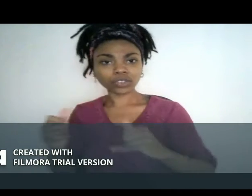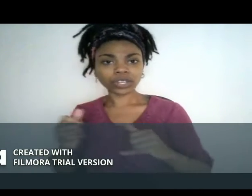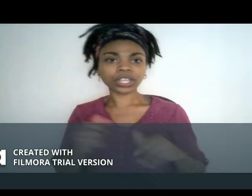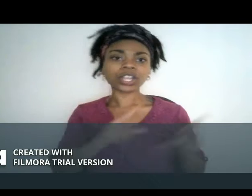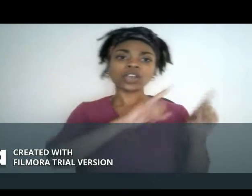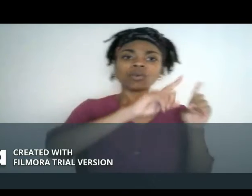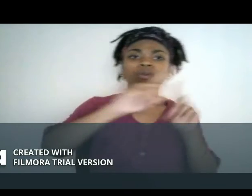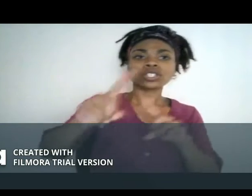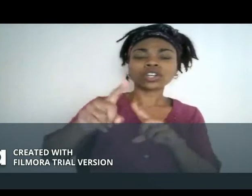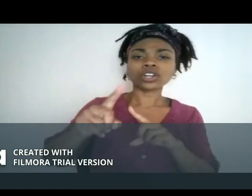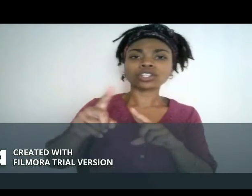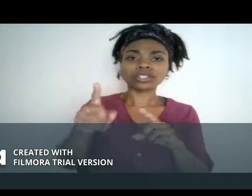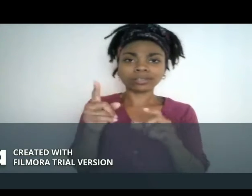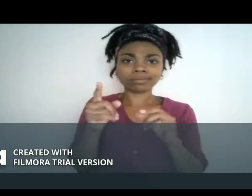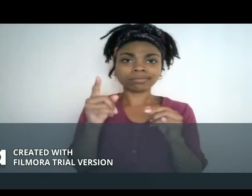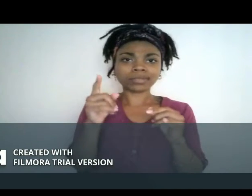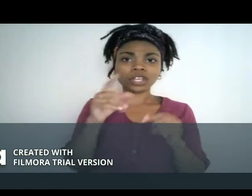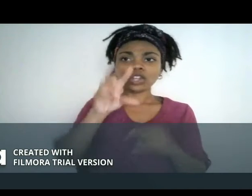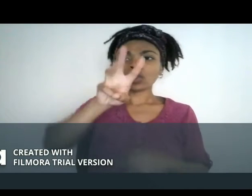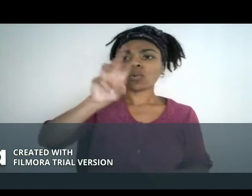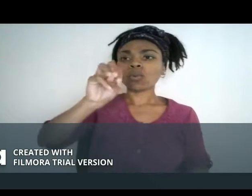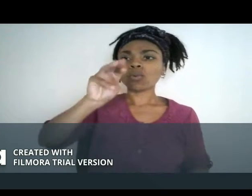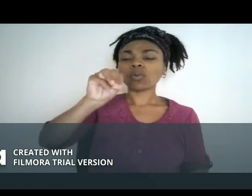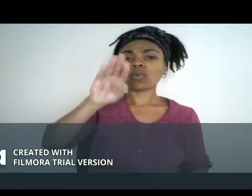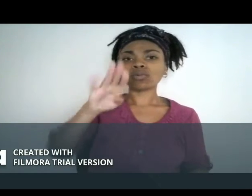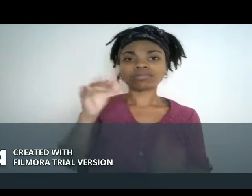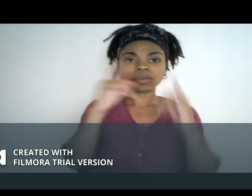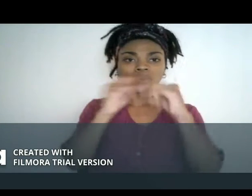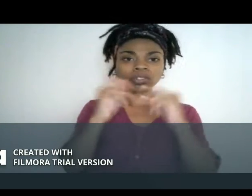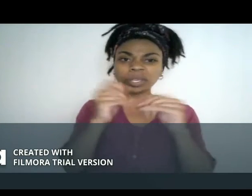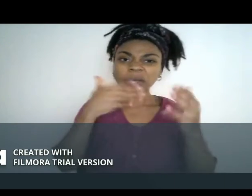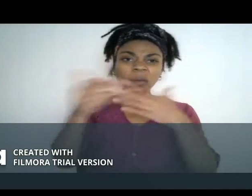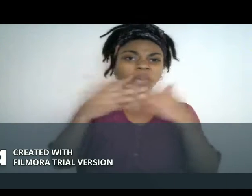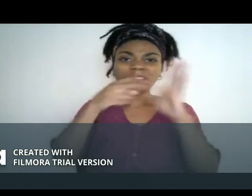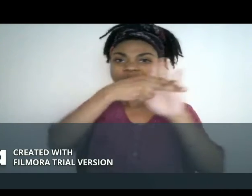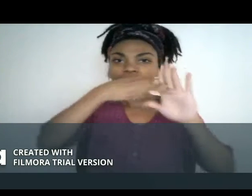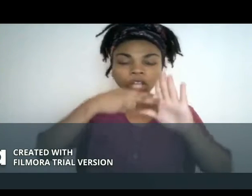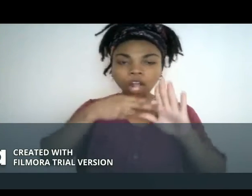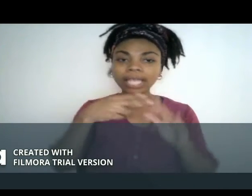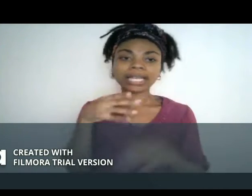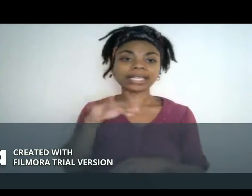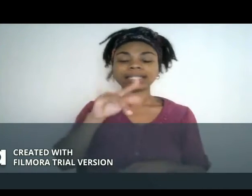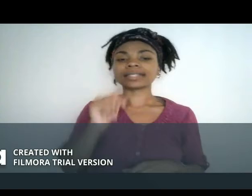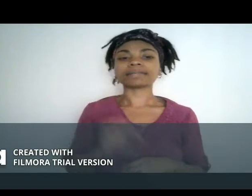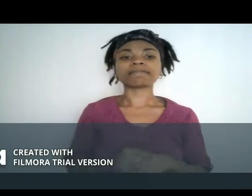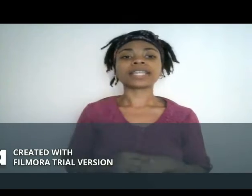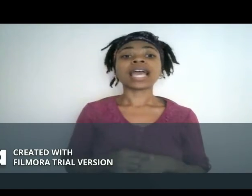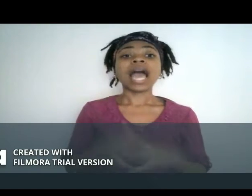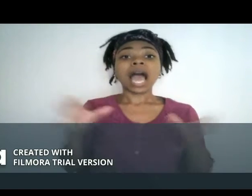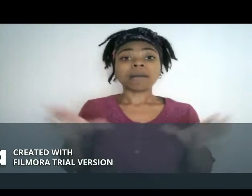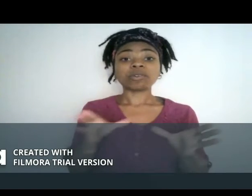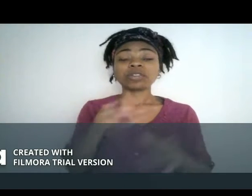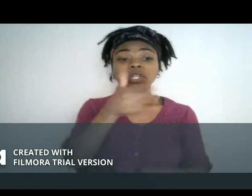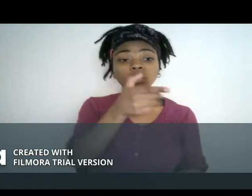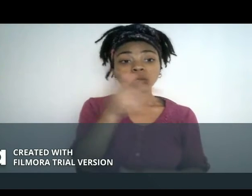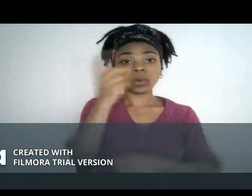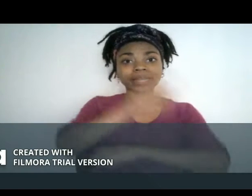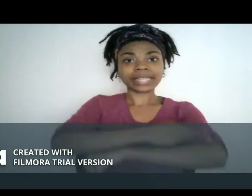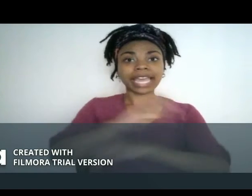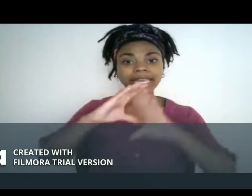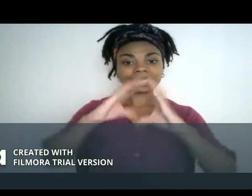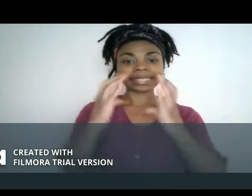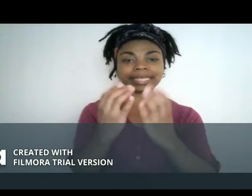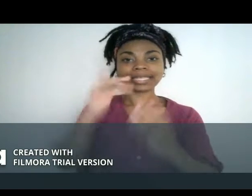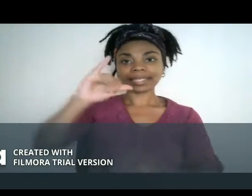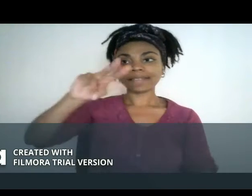a return to the womb retreat, whatever you want to call it, it is. And as you know, I'm also doing a 21-day intensive that I'm in